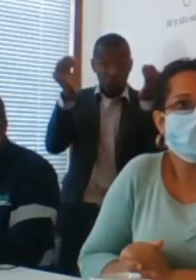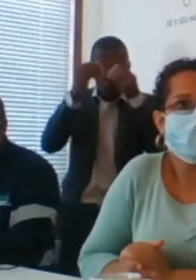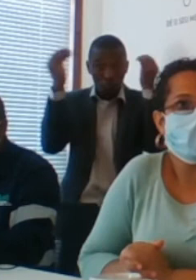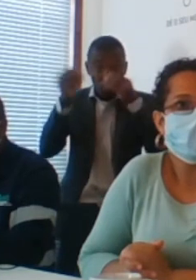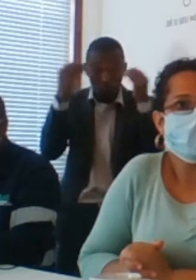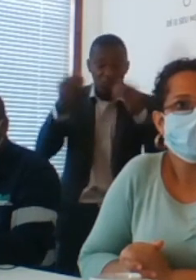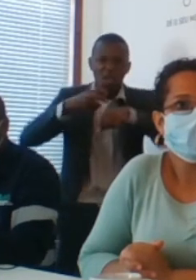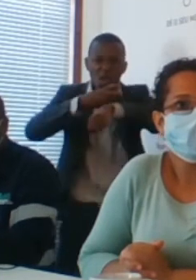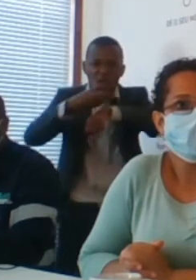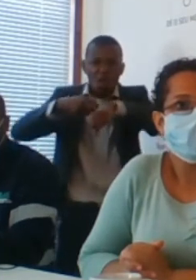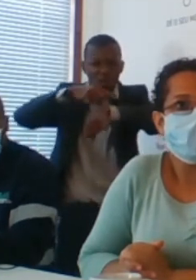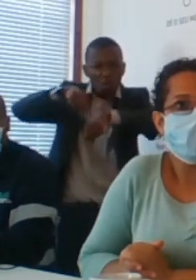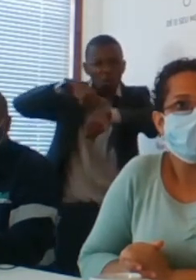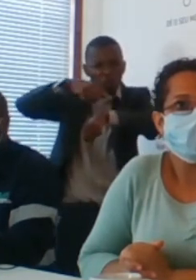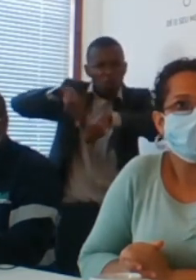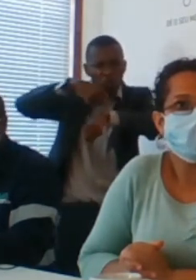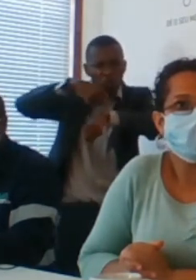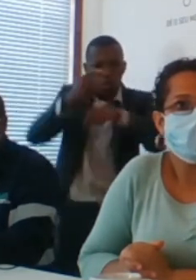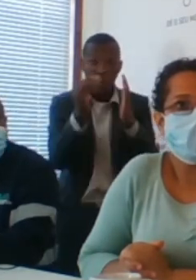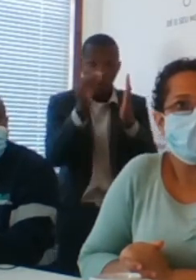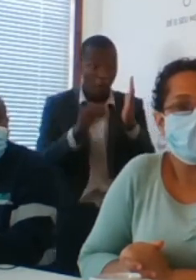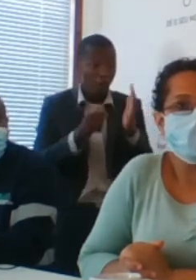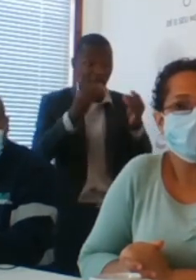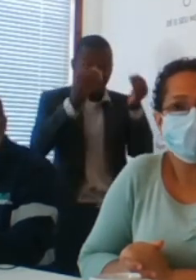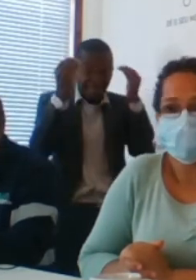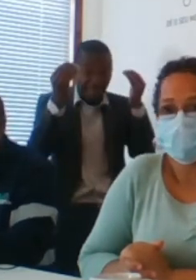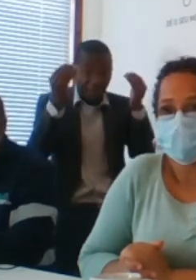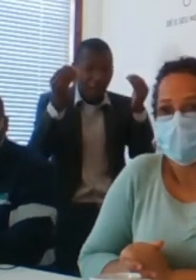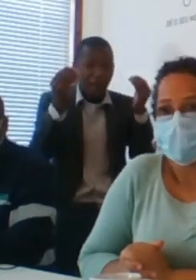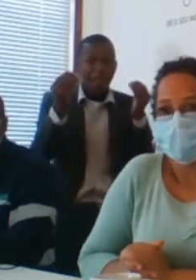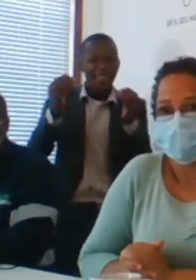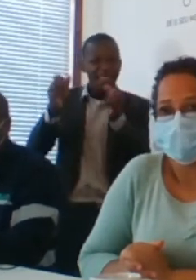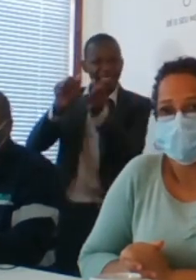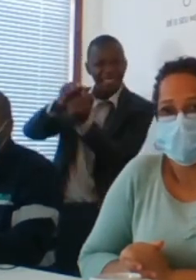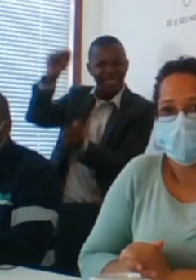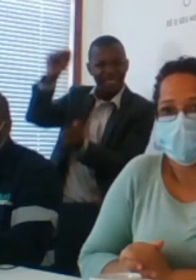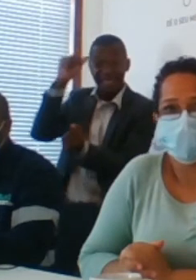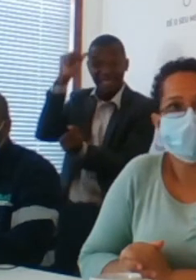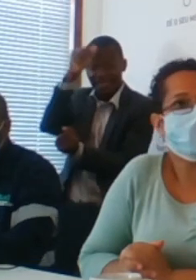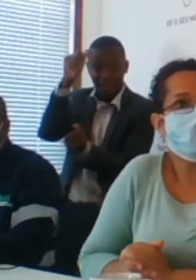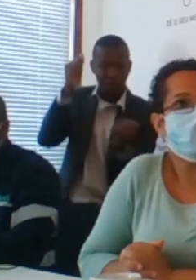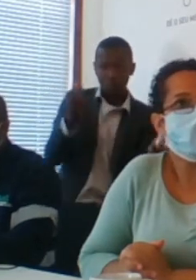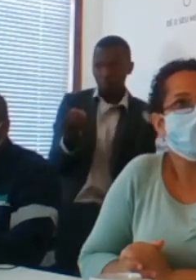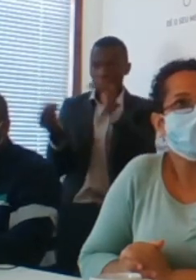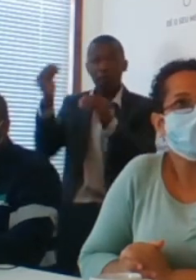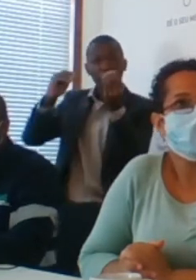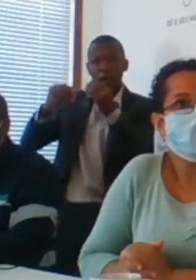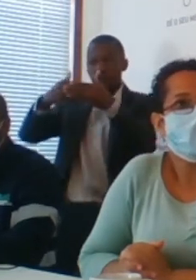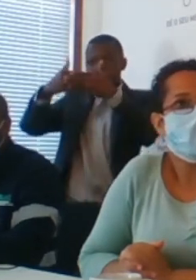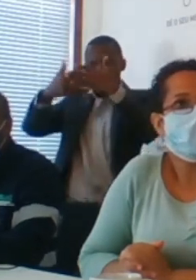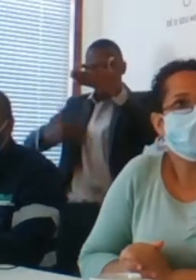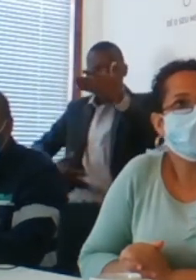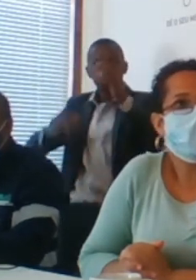credits for accreditation by a name that is currently the regulator, and the certificate is